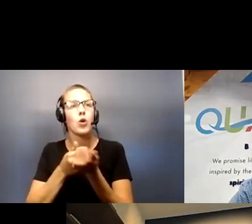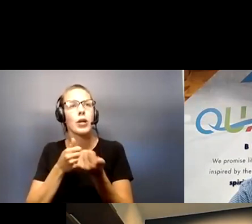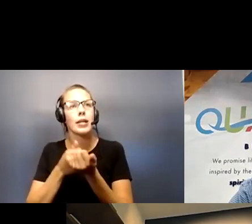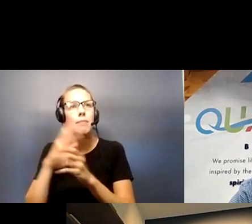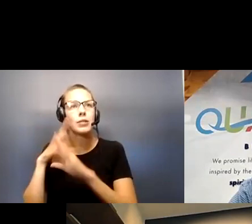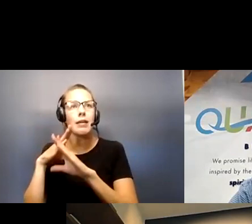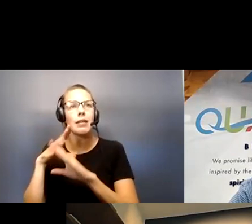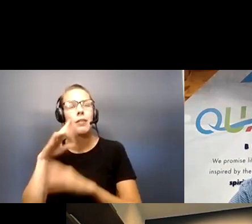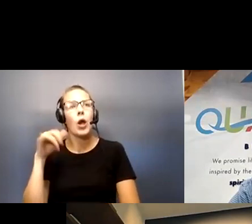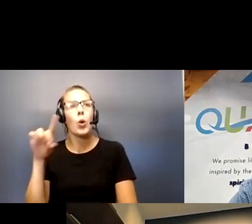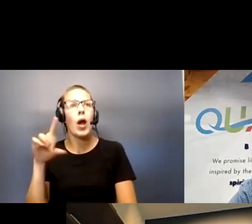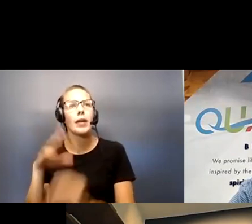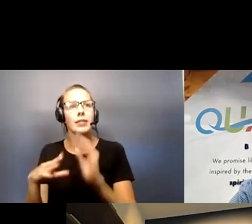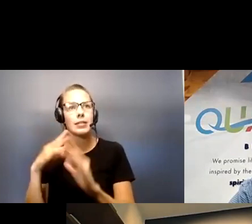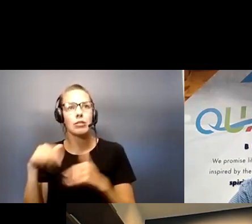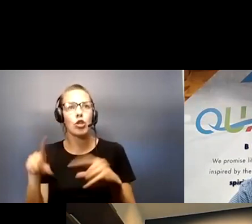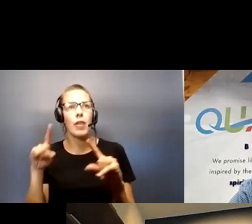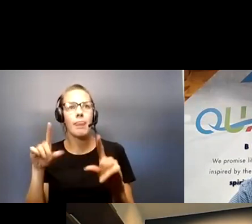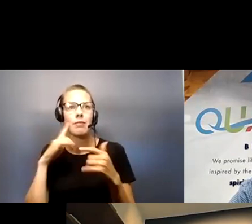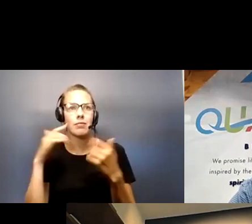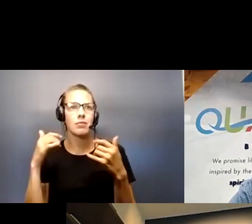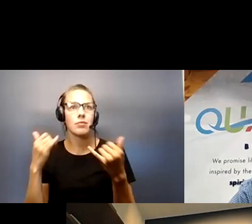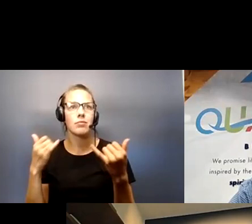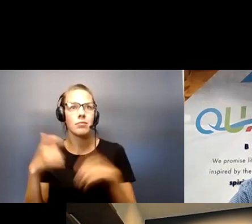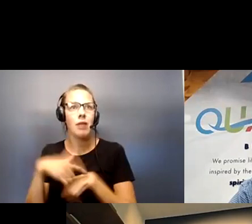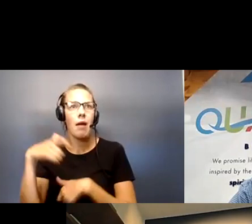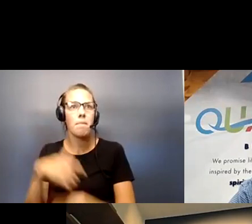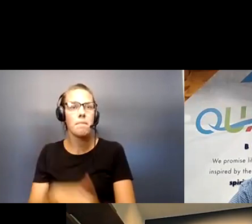Quad Cities during these trying times.